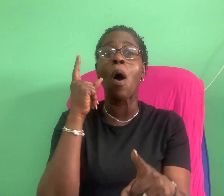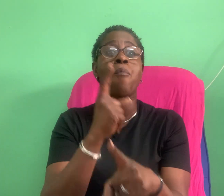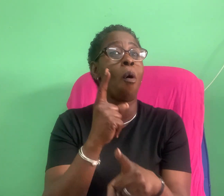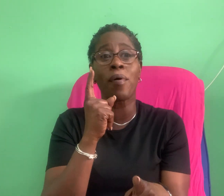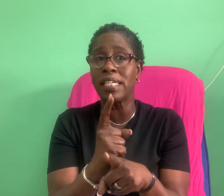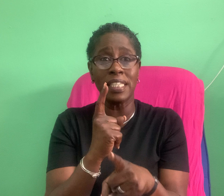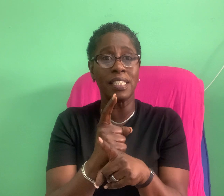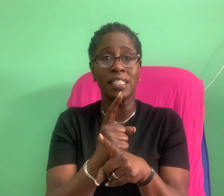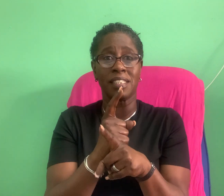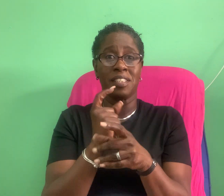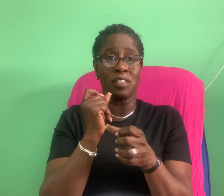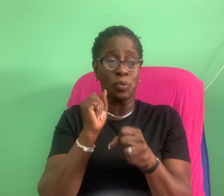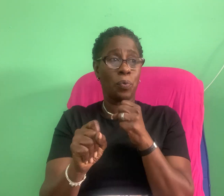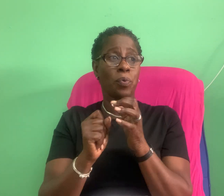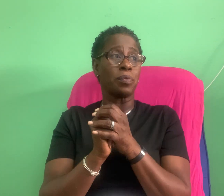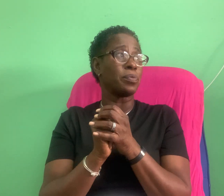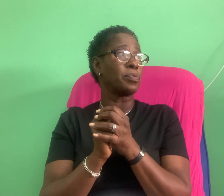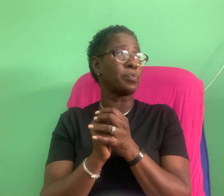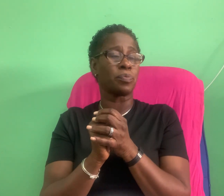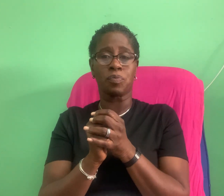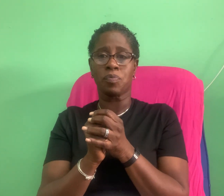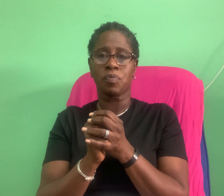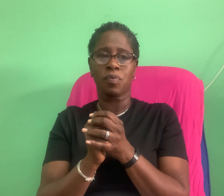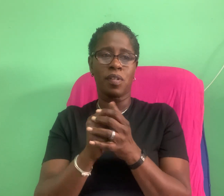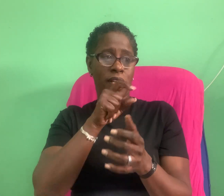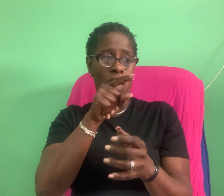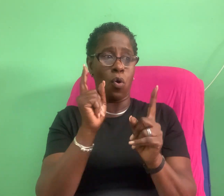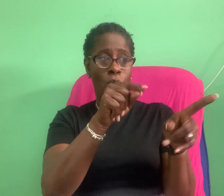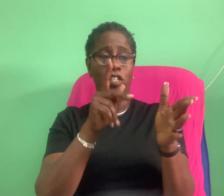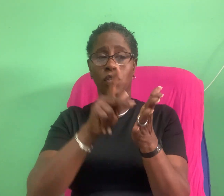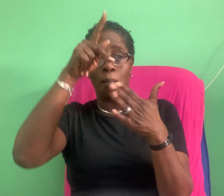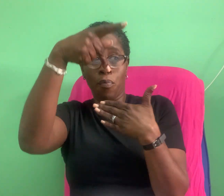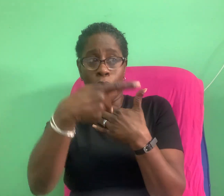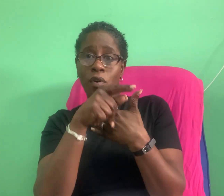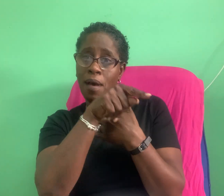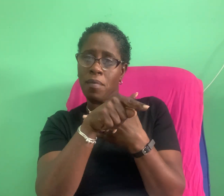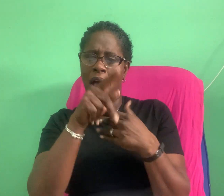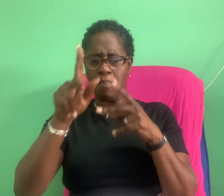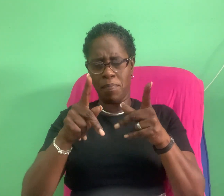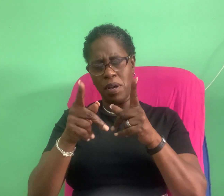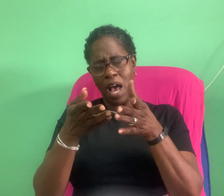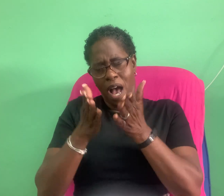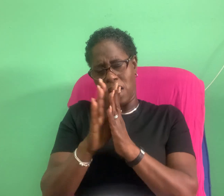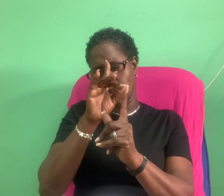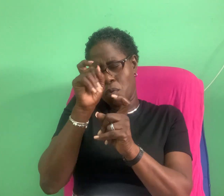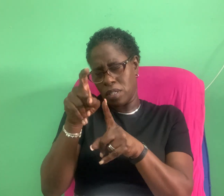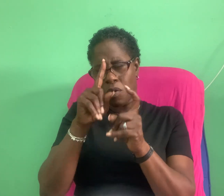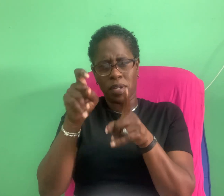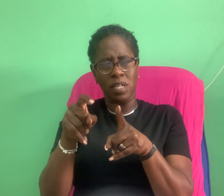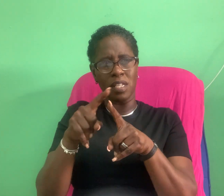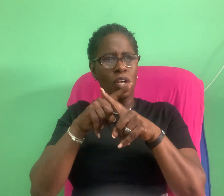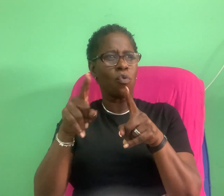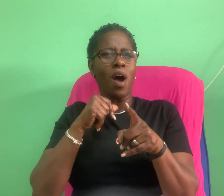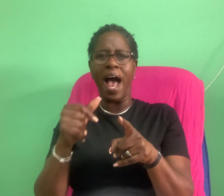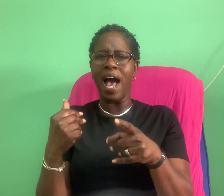a minor and a child. And so they're coming into a program like ours where people are starting to ask questions that they maybe don't have the technical